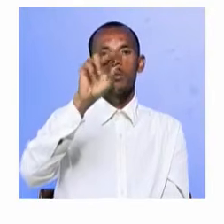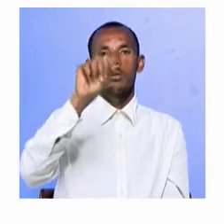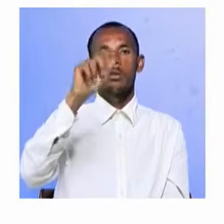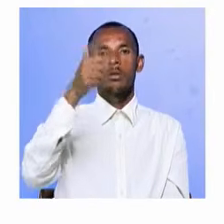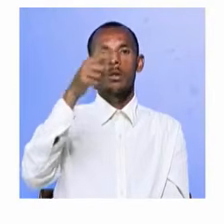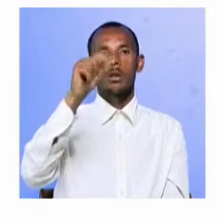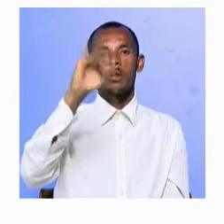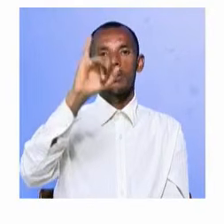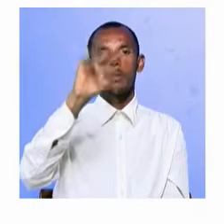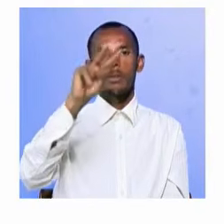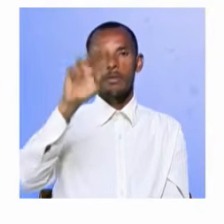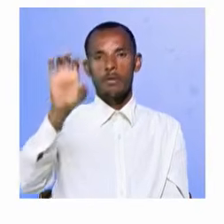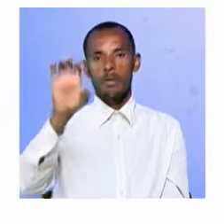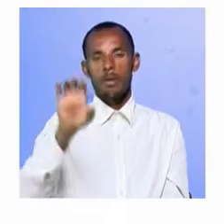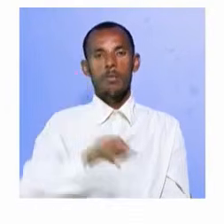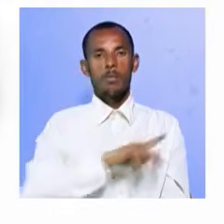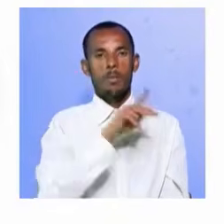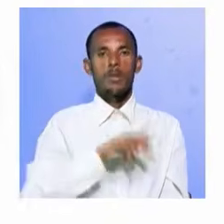Commutative.